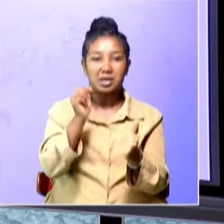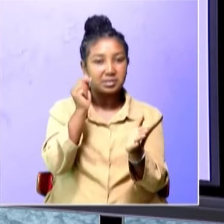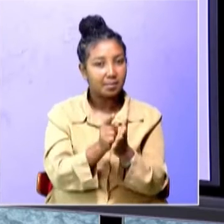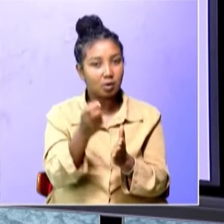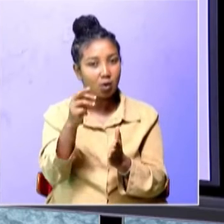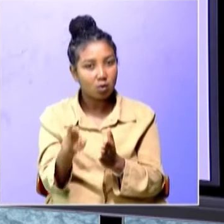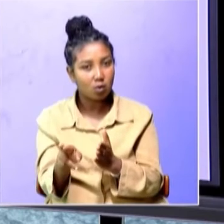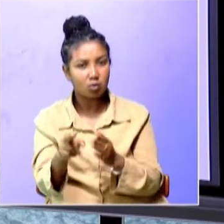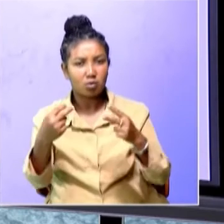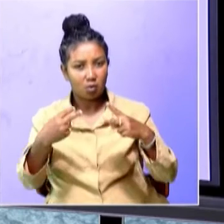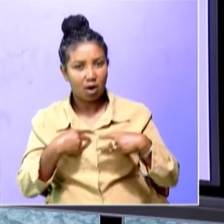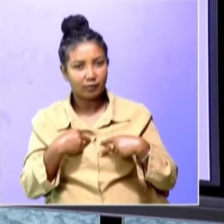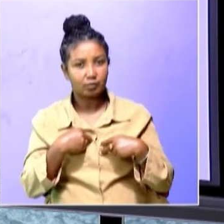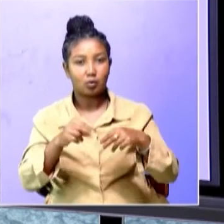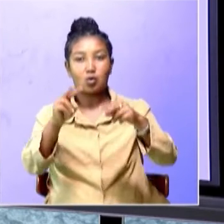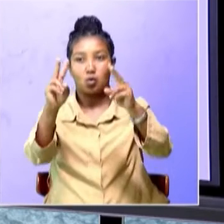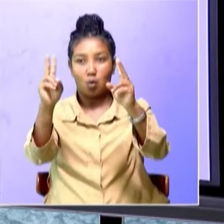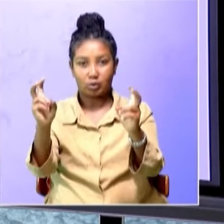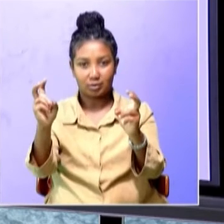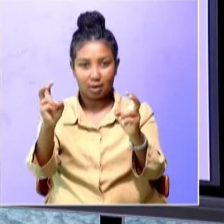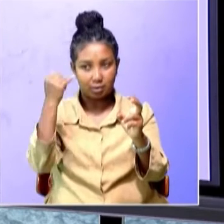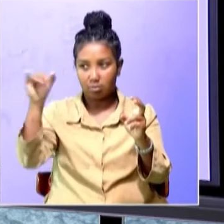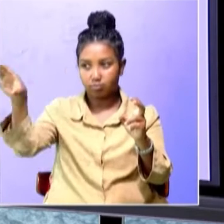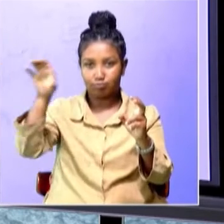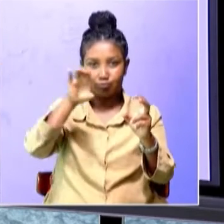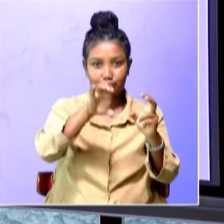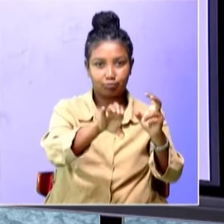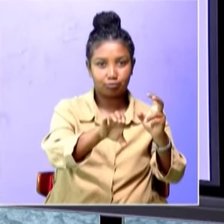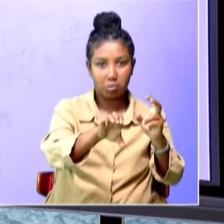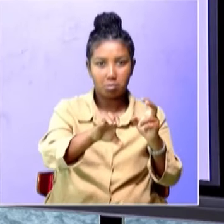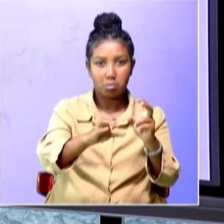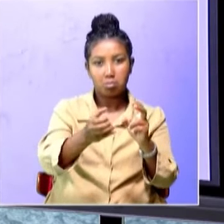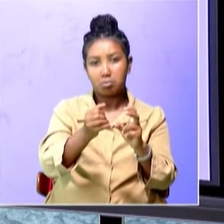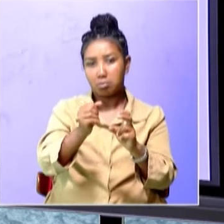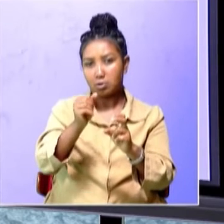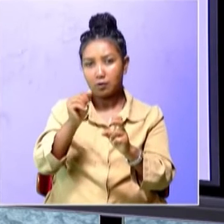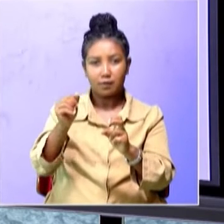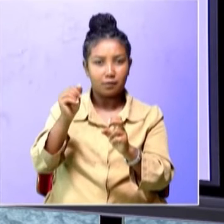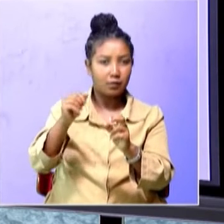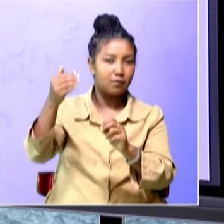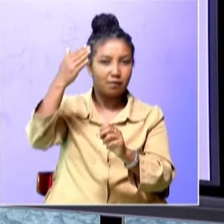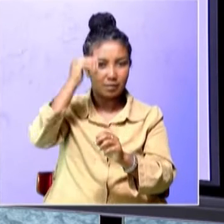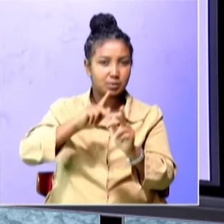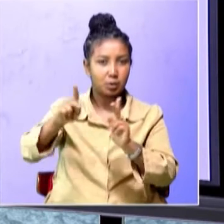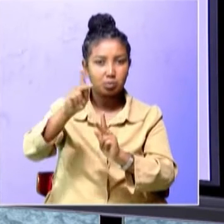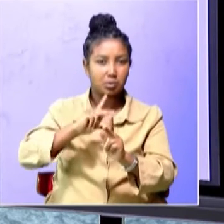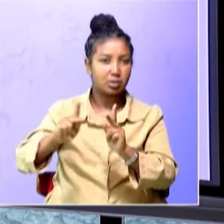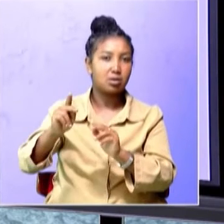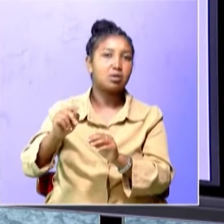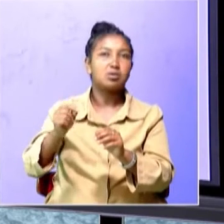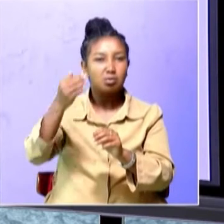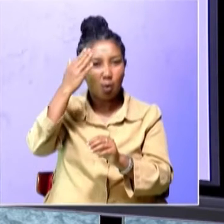example or you have to quote. You have to quote some scholars, famous ones,